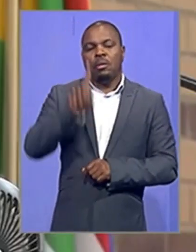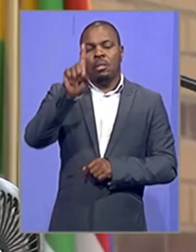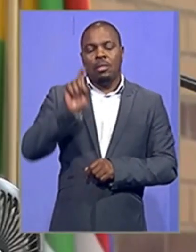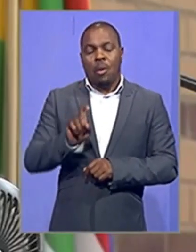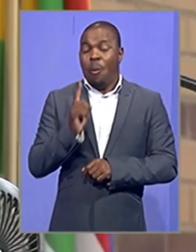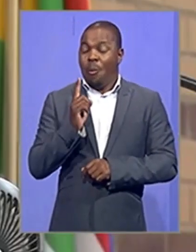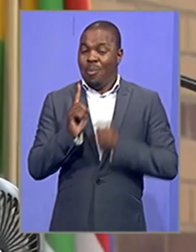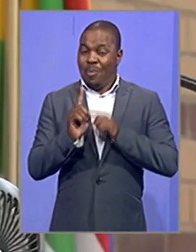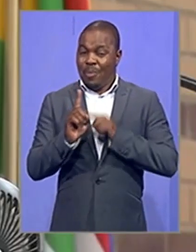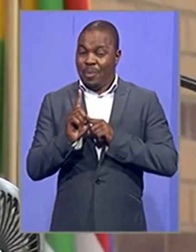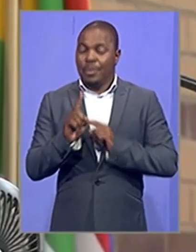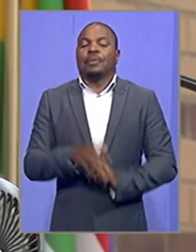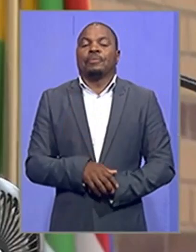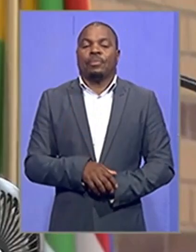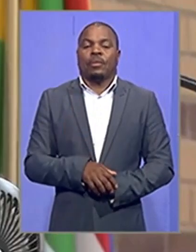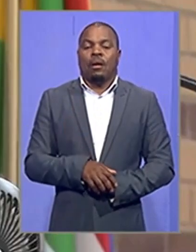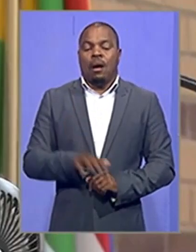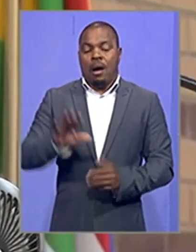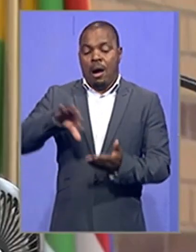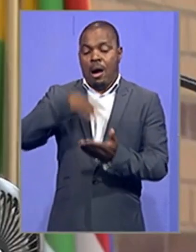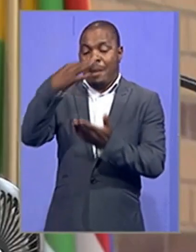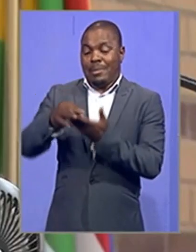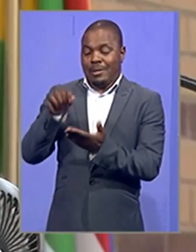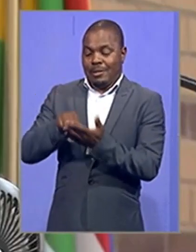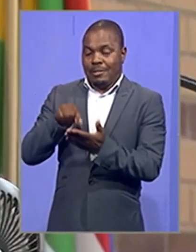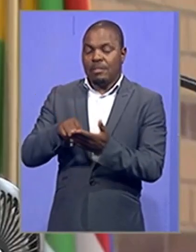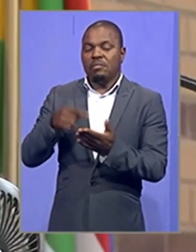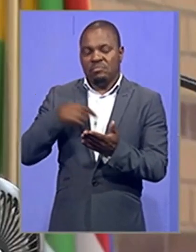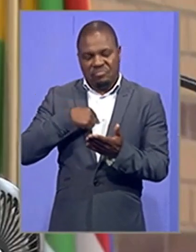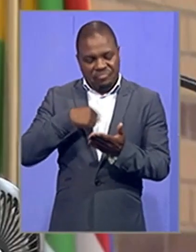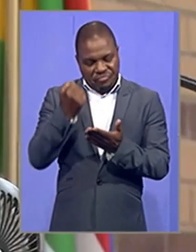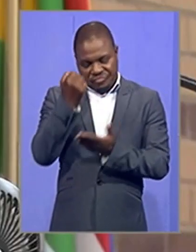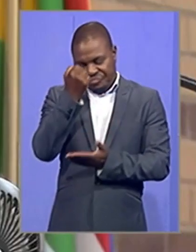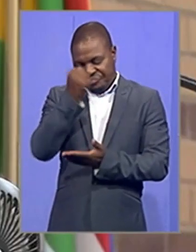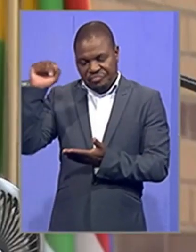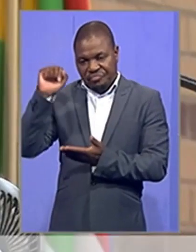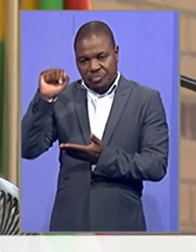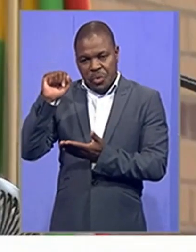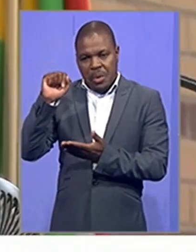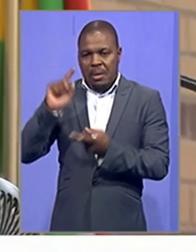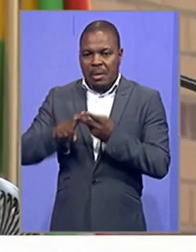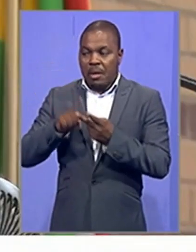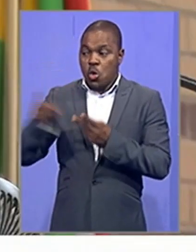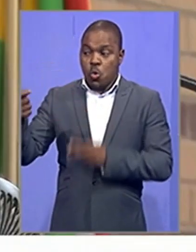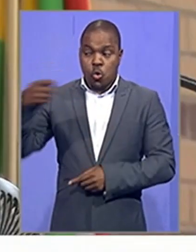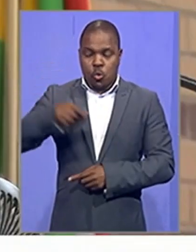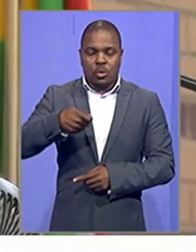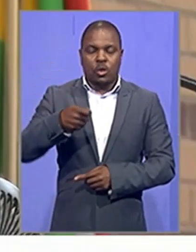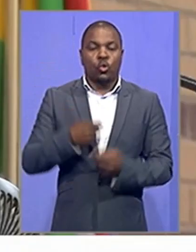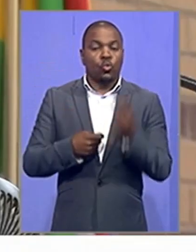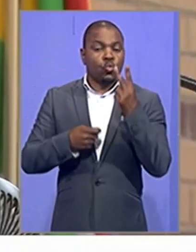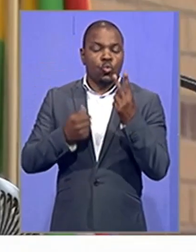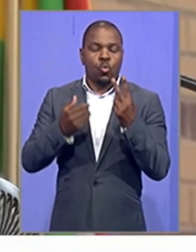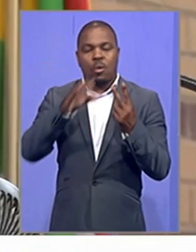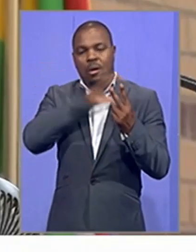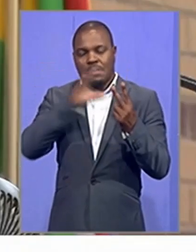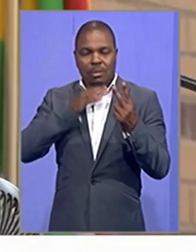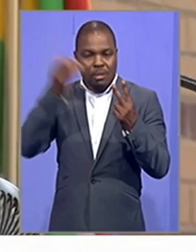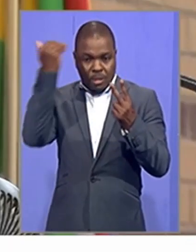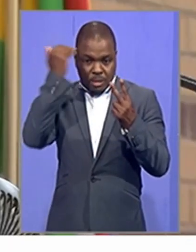1, the application be and is hereby dismissed with costs, including the costs of 2 counsel where so